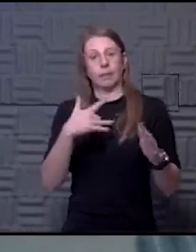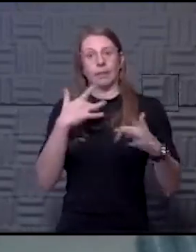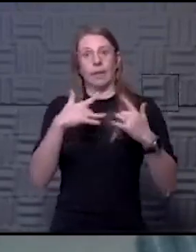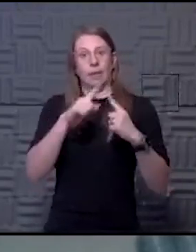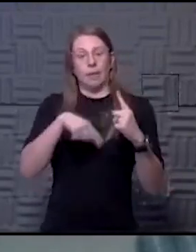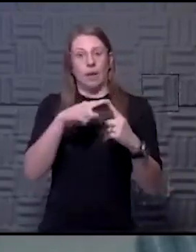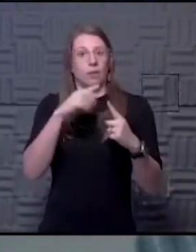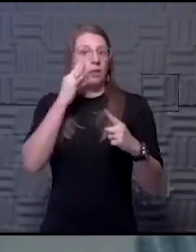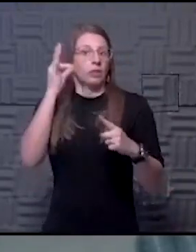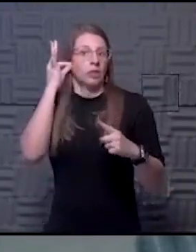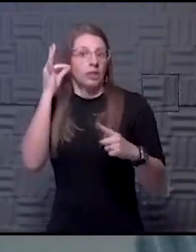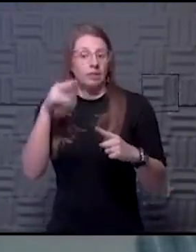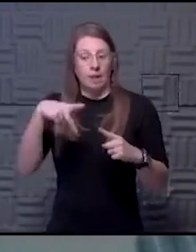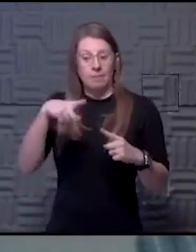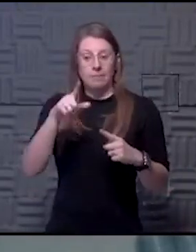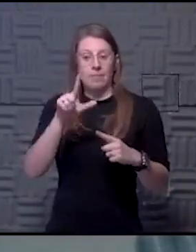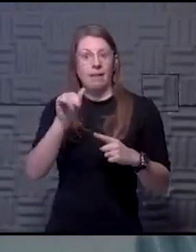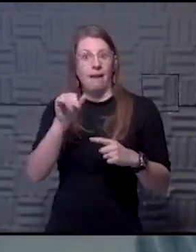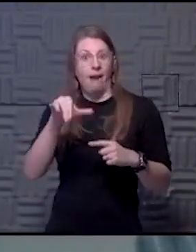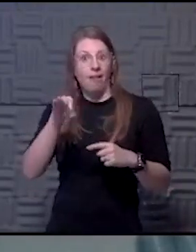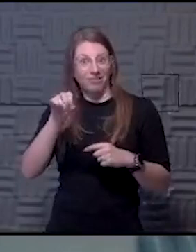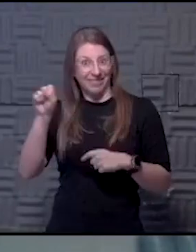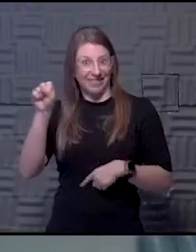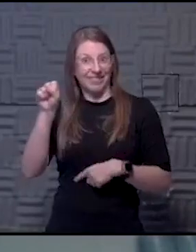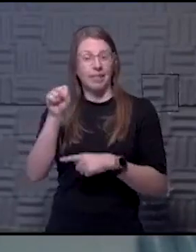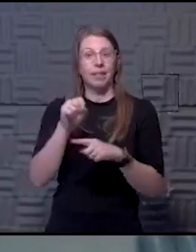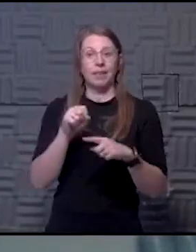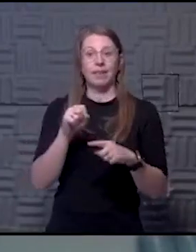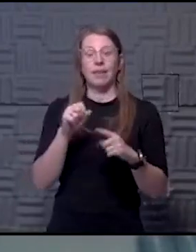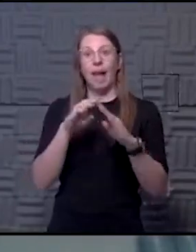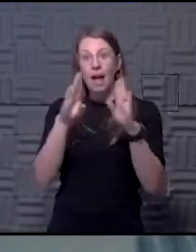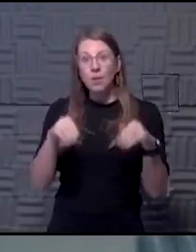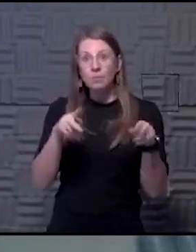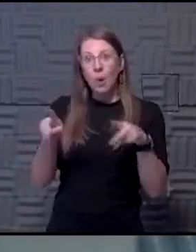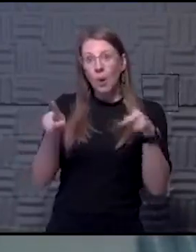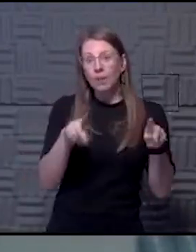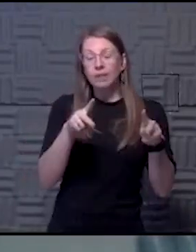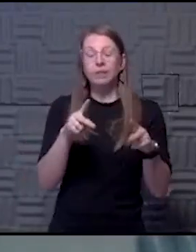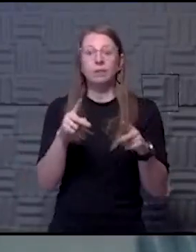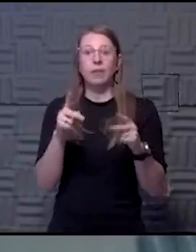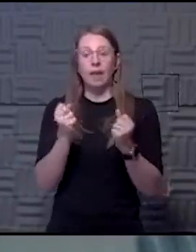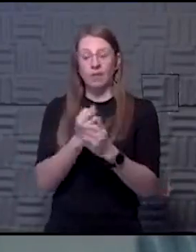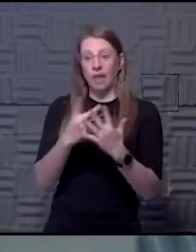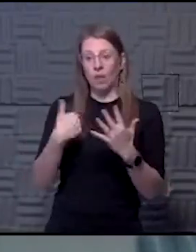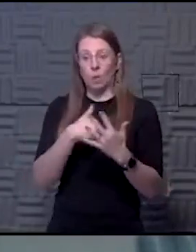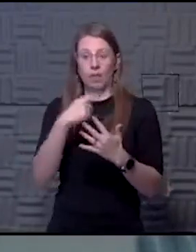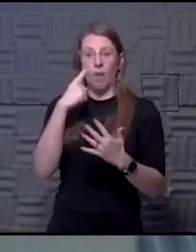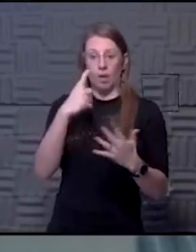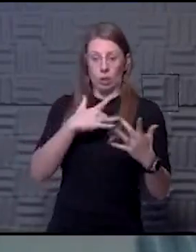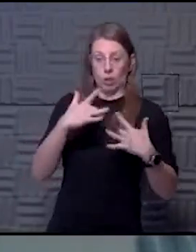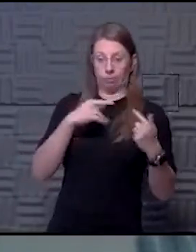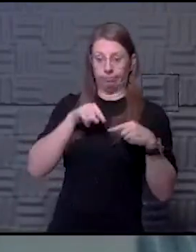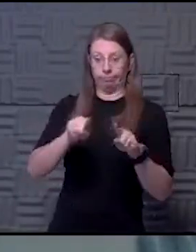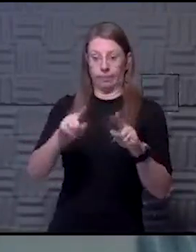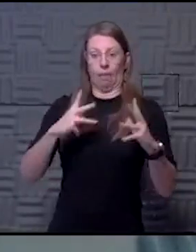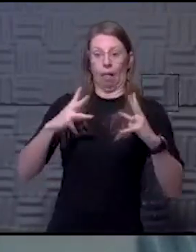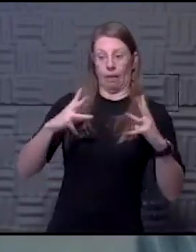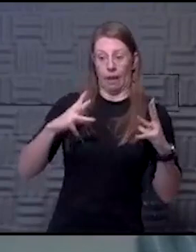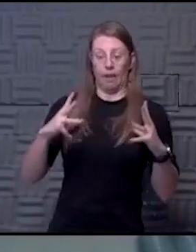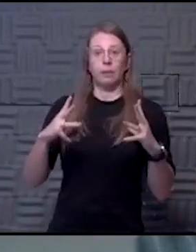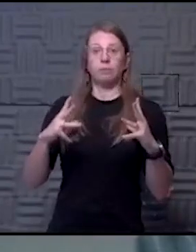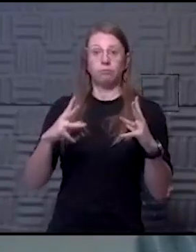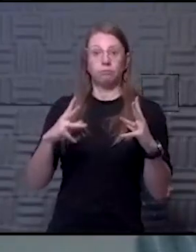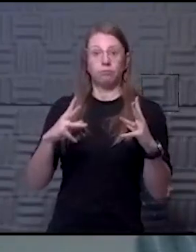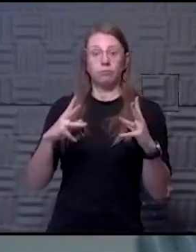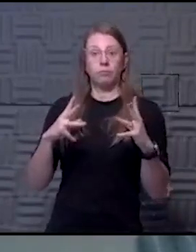the Chiefs playoff run. But, house parties, a lot of the things that we actually thought could be concerns during the holiday season